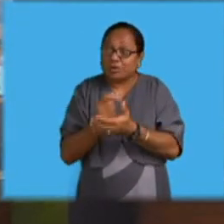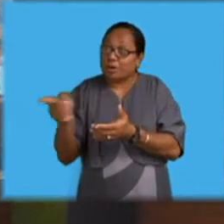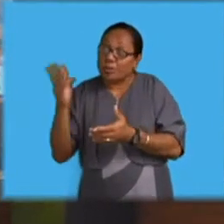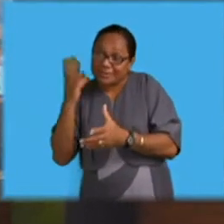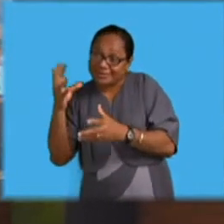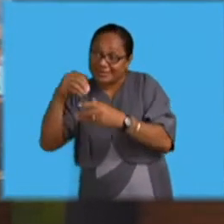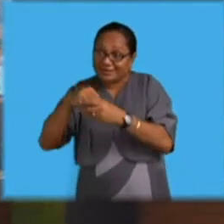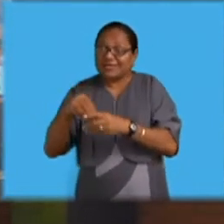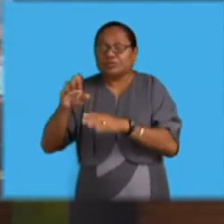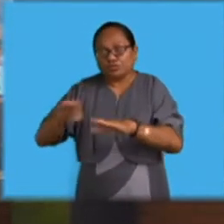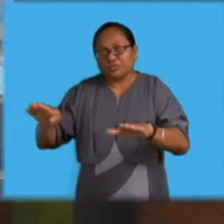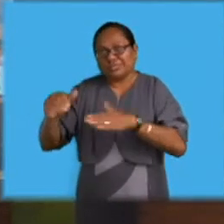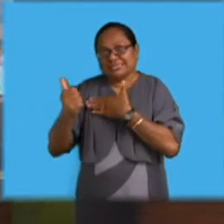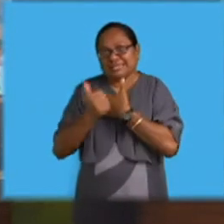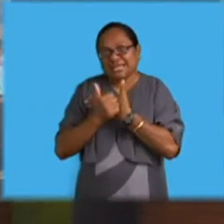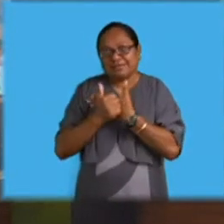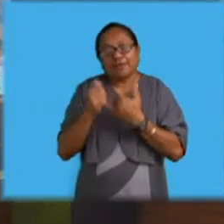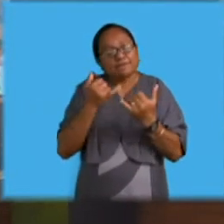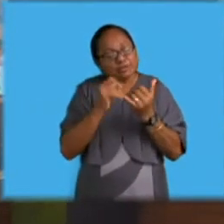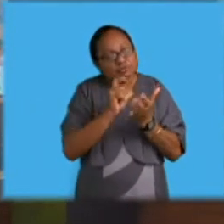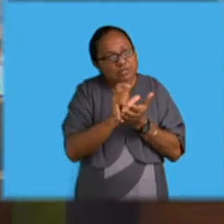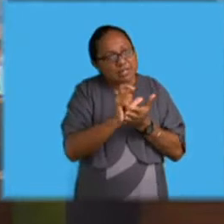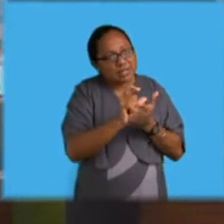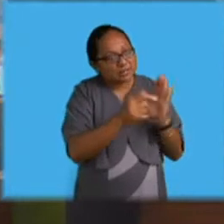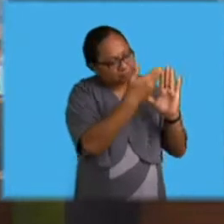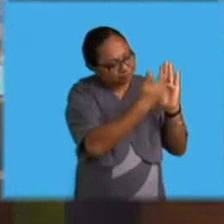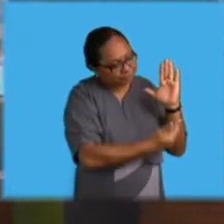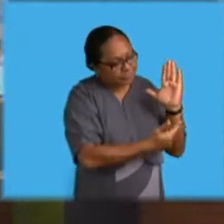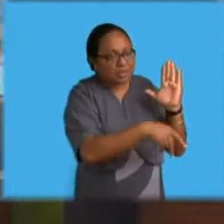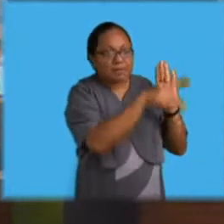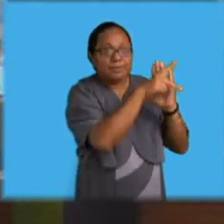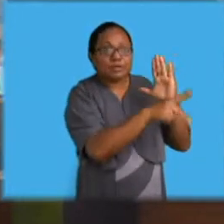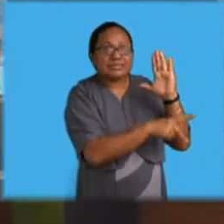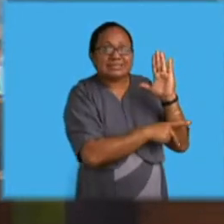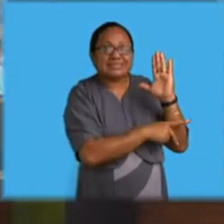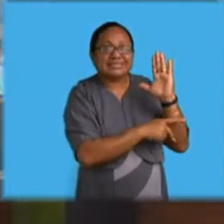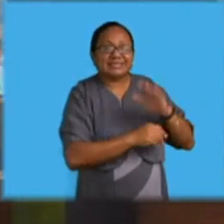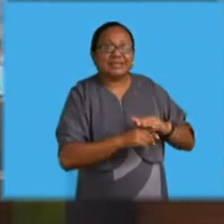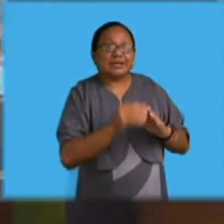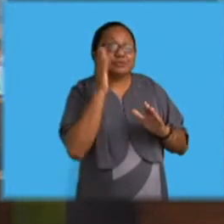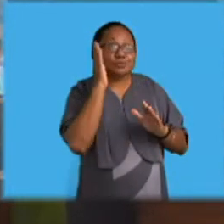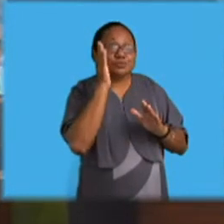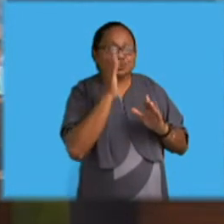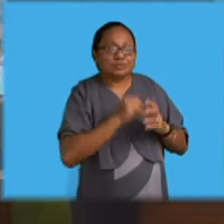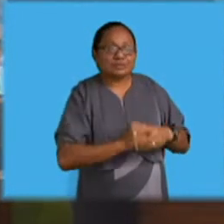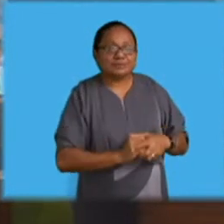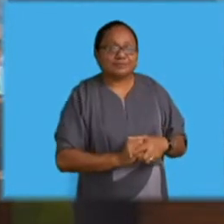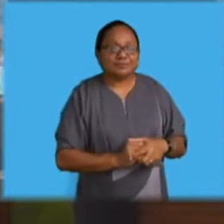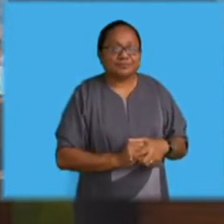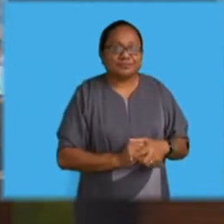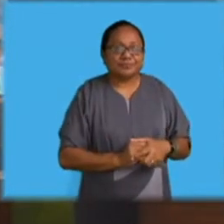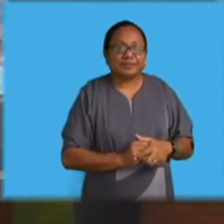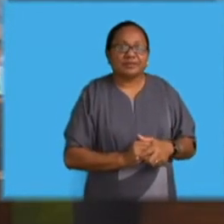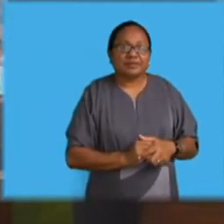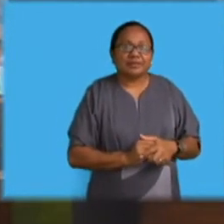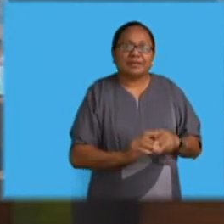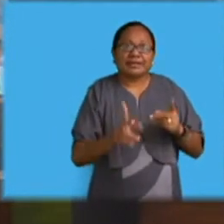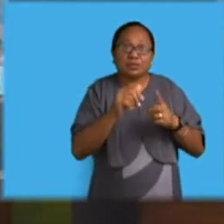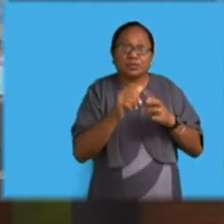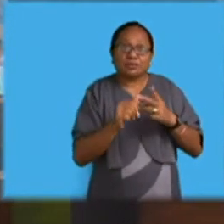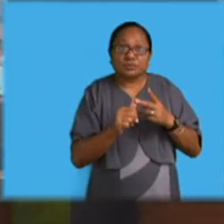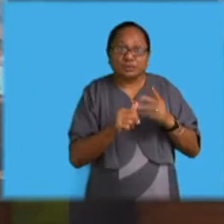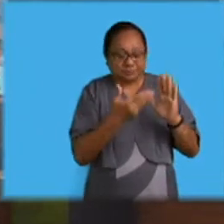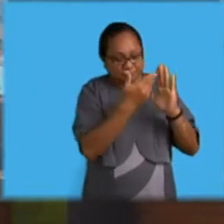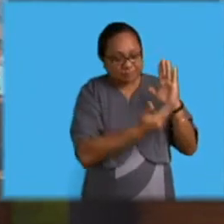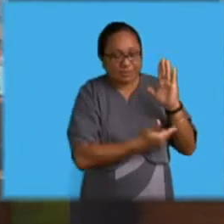activities. This is clearly stipulated on the policy of school exclusion that explicitly illustrates our Ministry's stand on extracurricular